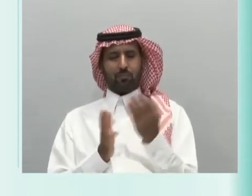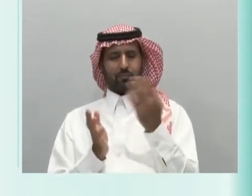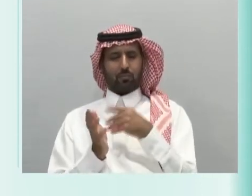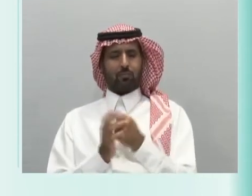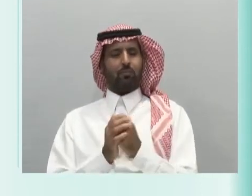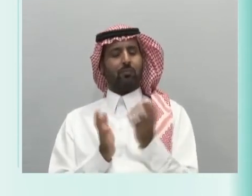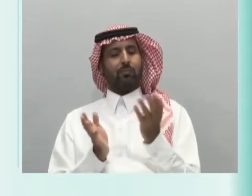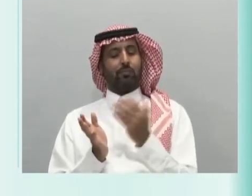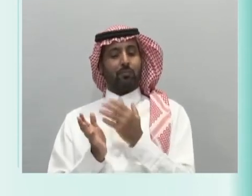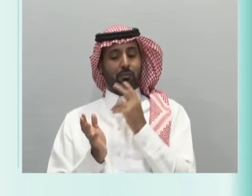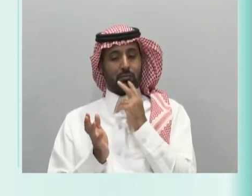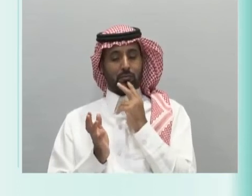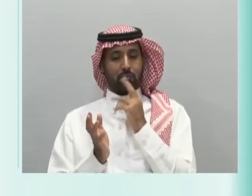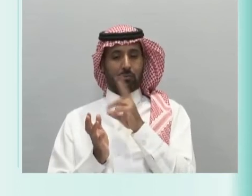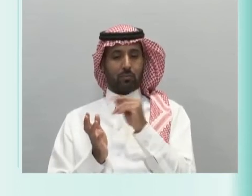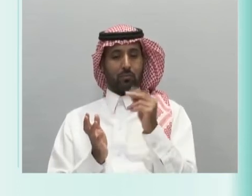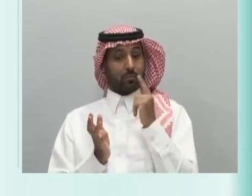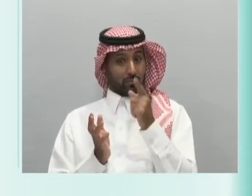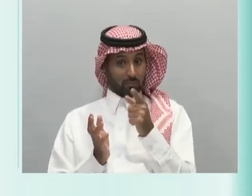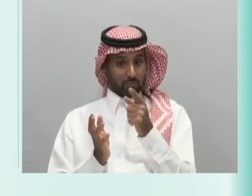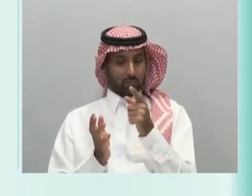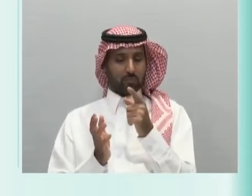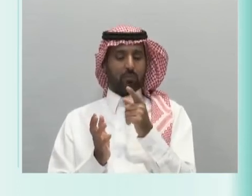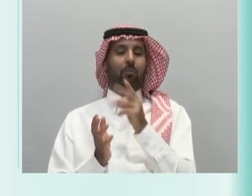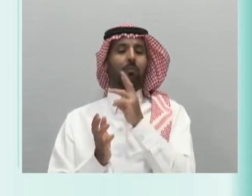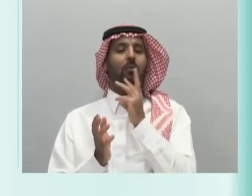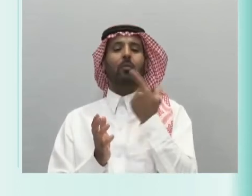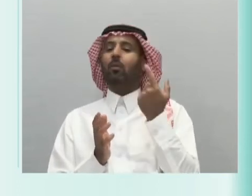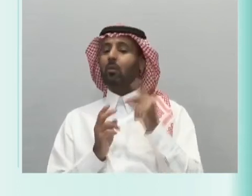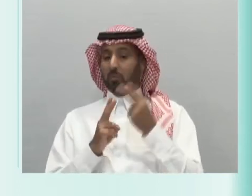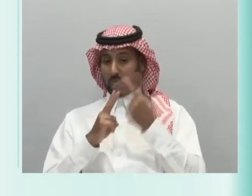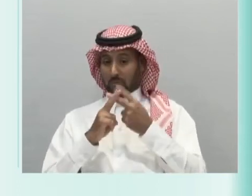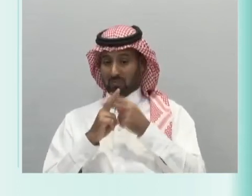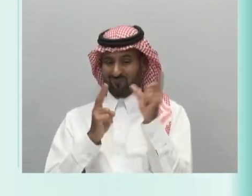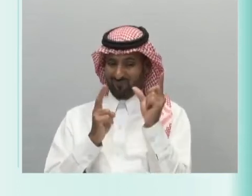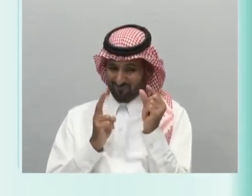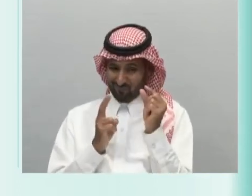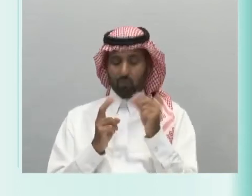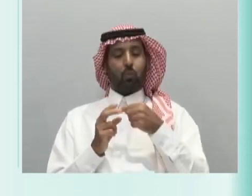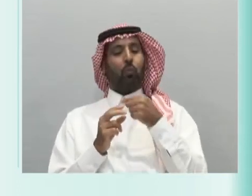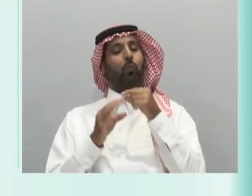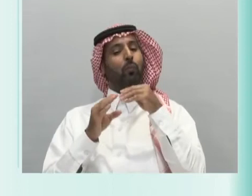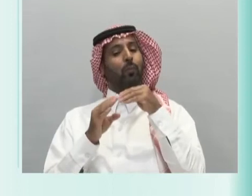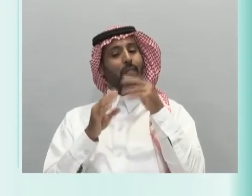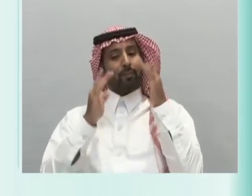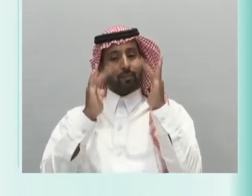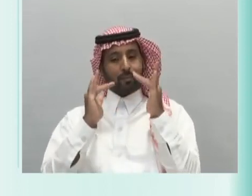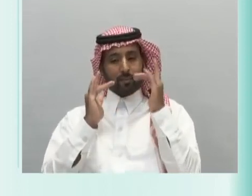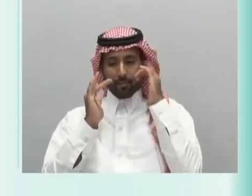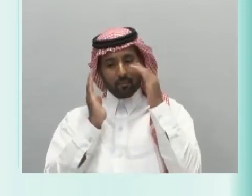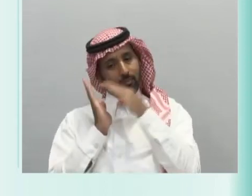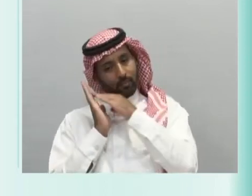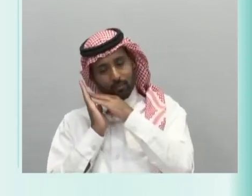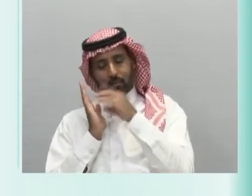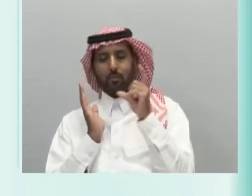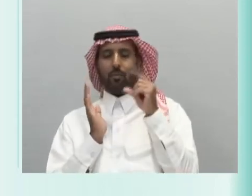question, you can read it now. Yes, which hotel have very small rooms? Very small rooms, which one?